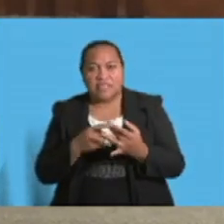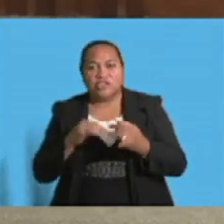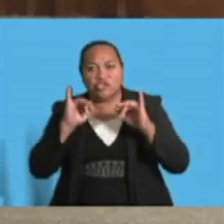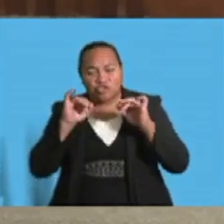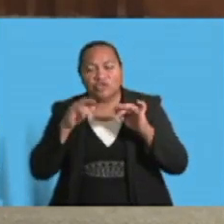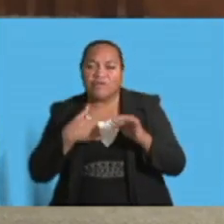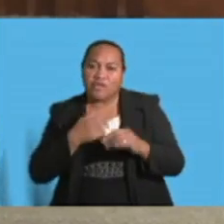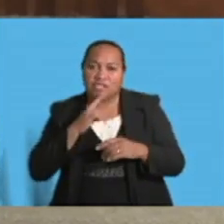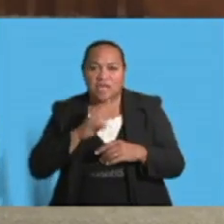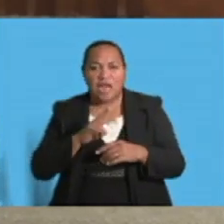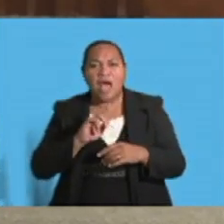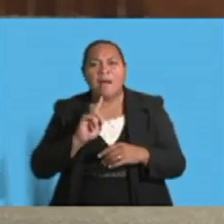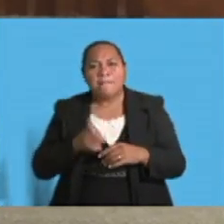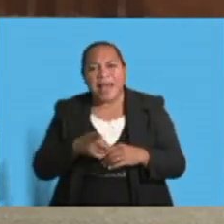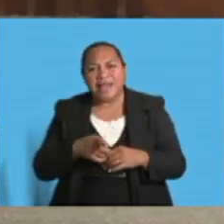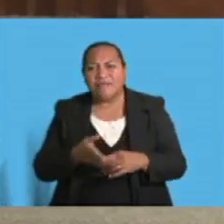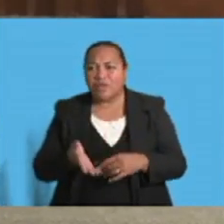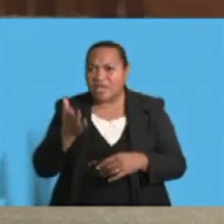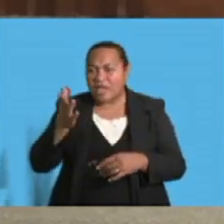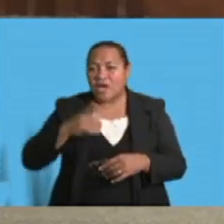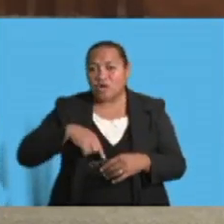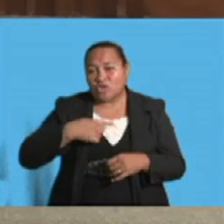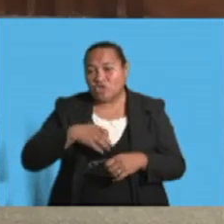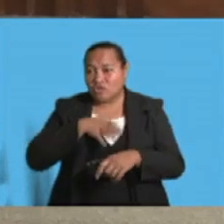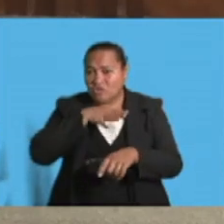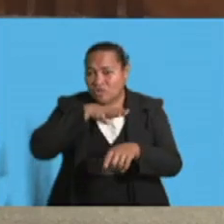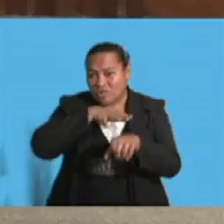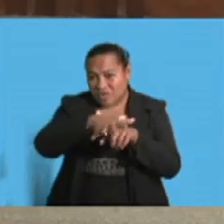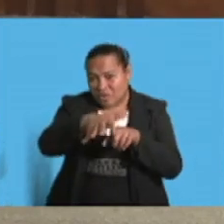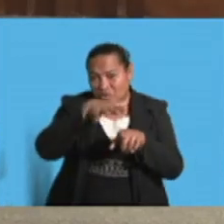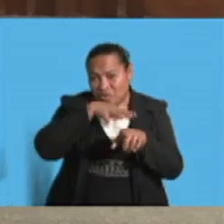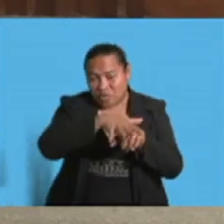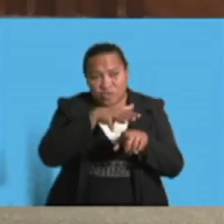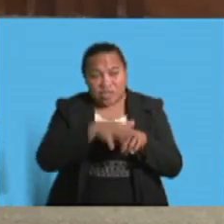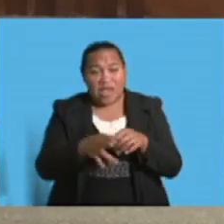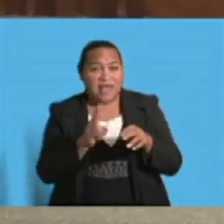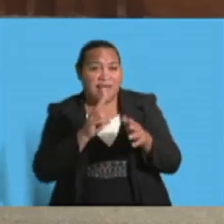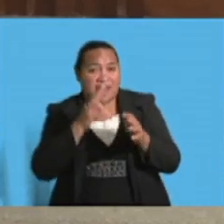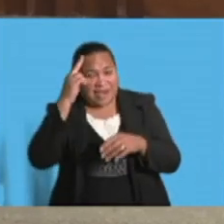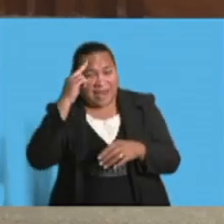but for him to continue to accuse the National Federation Party and me